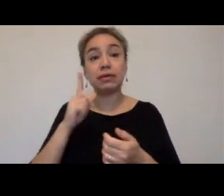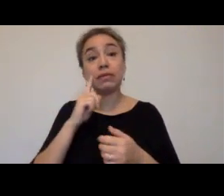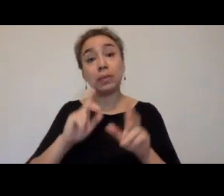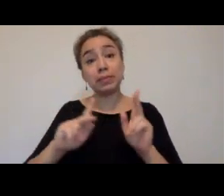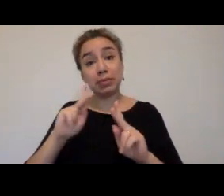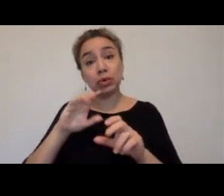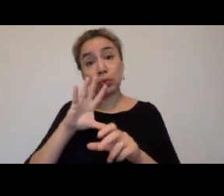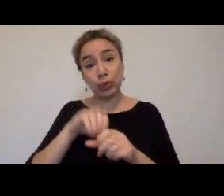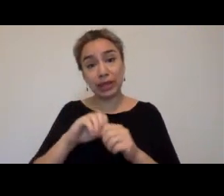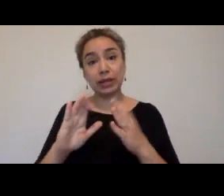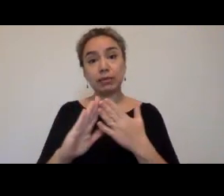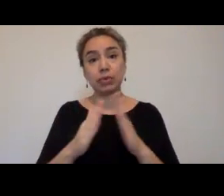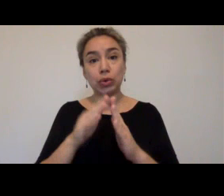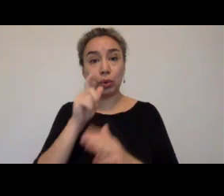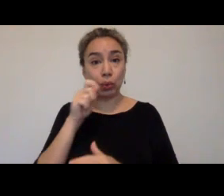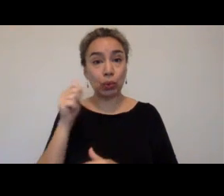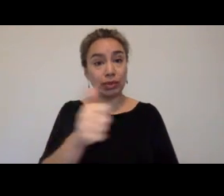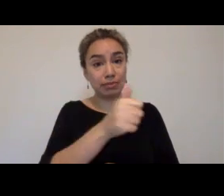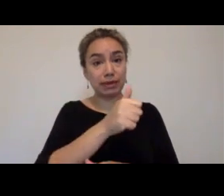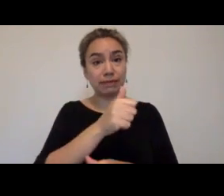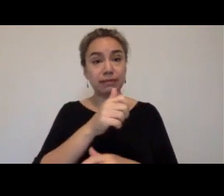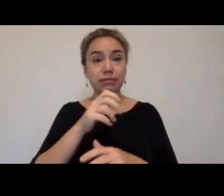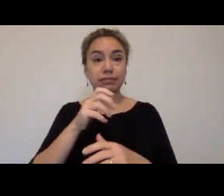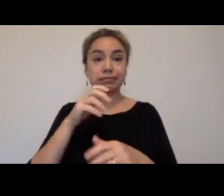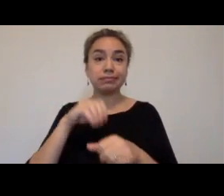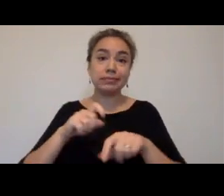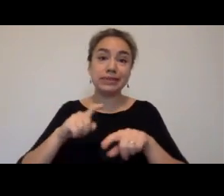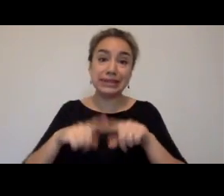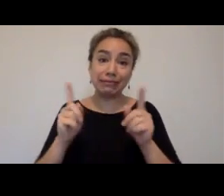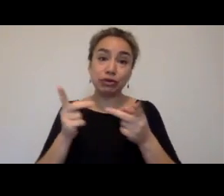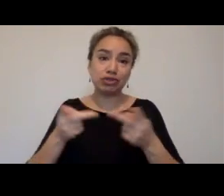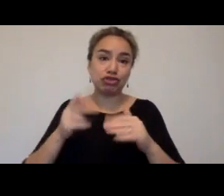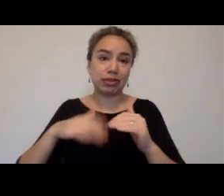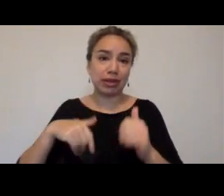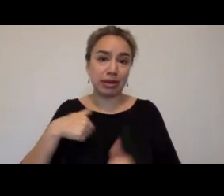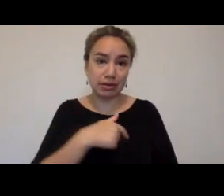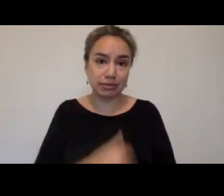community who are in different positions than we